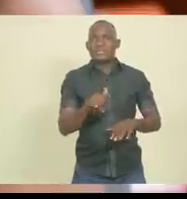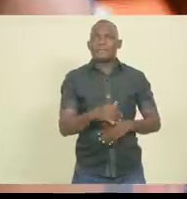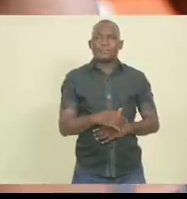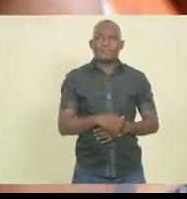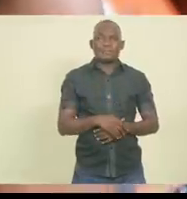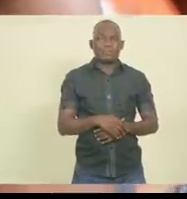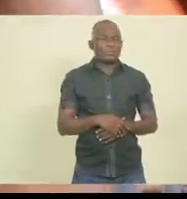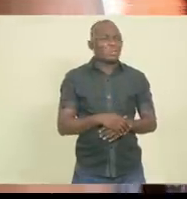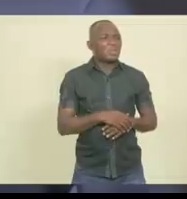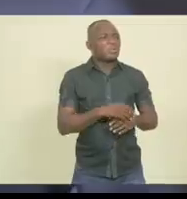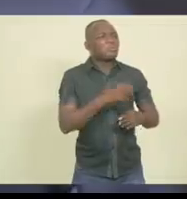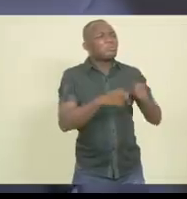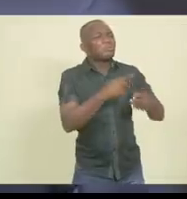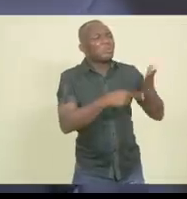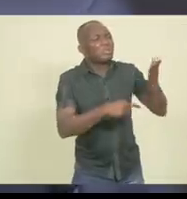What's the issue?